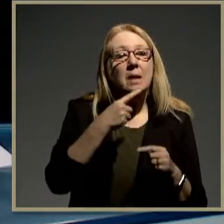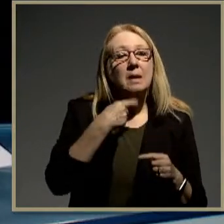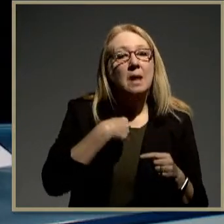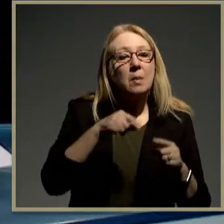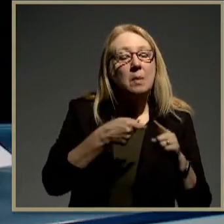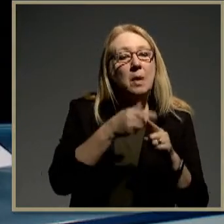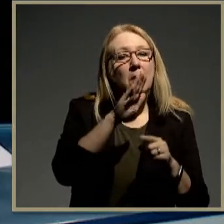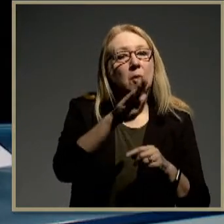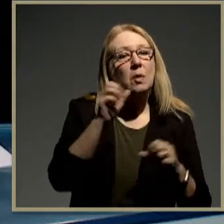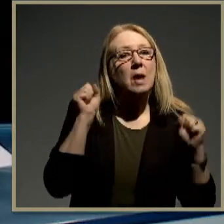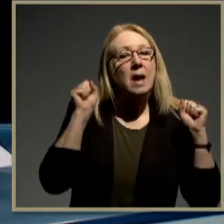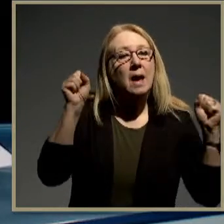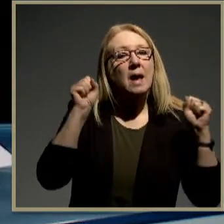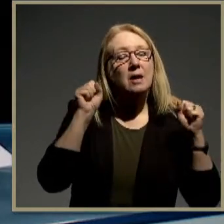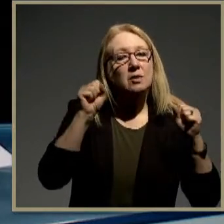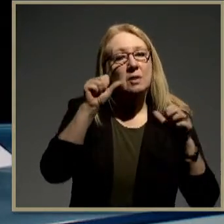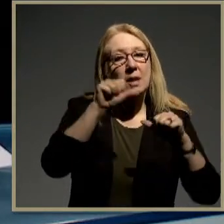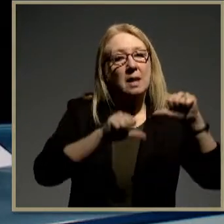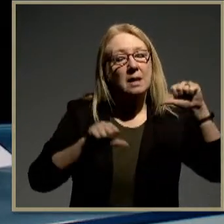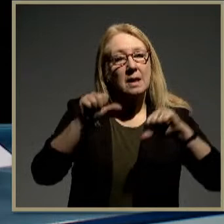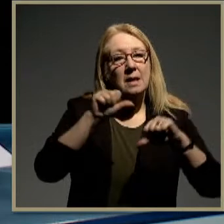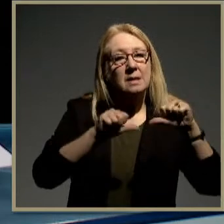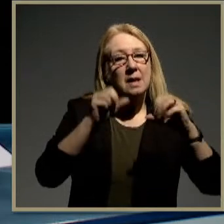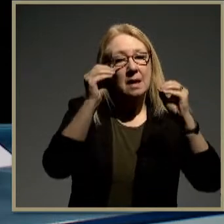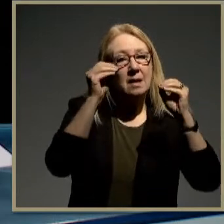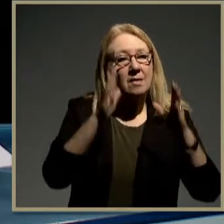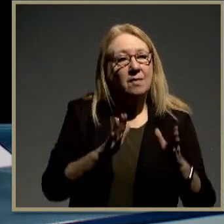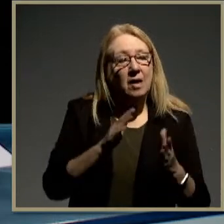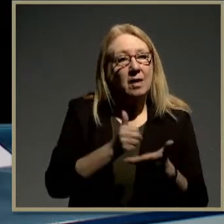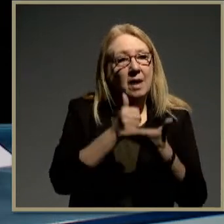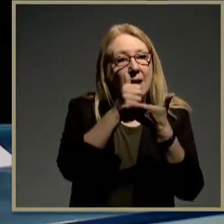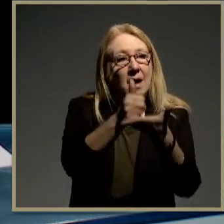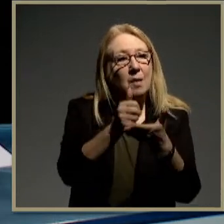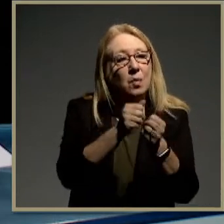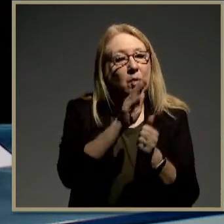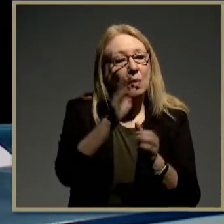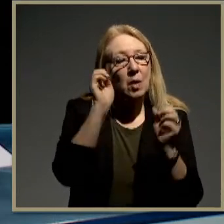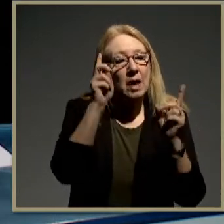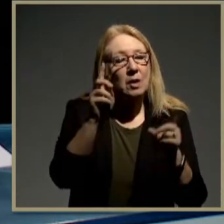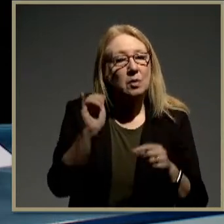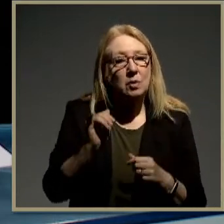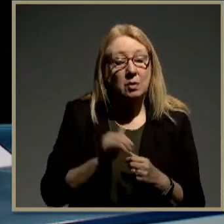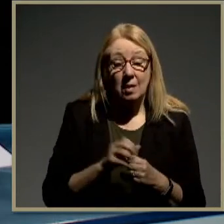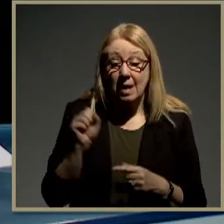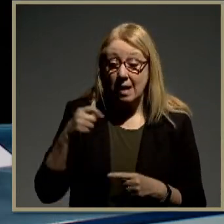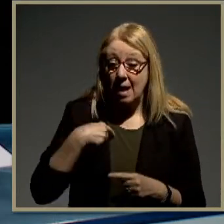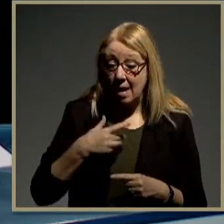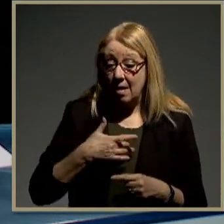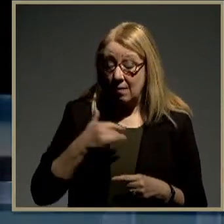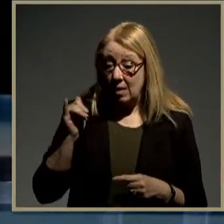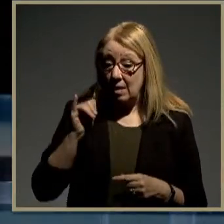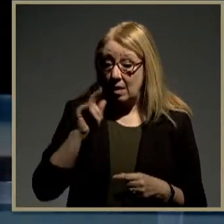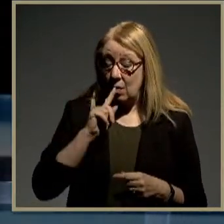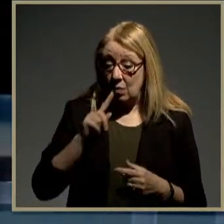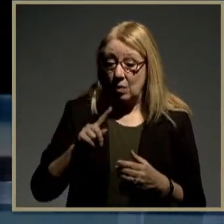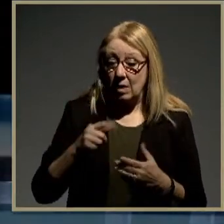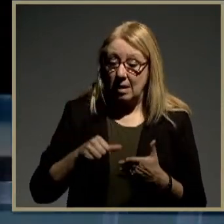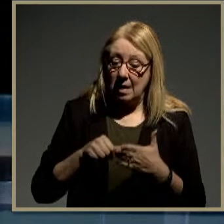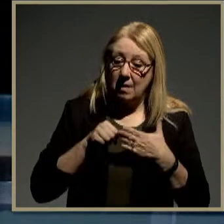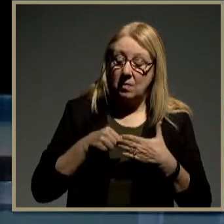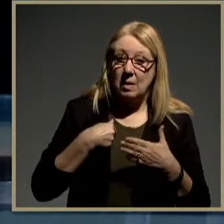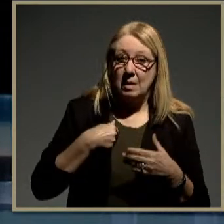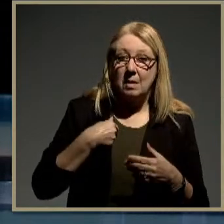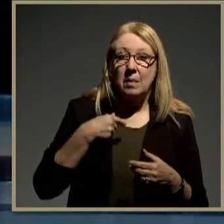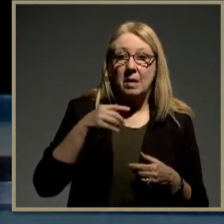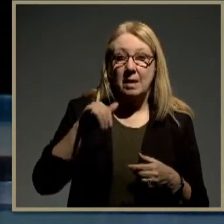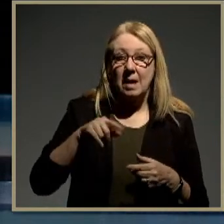exercise science faculty here at UCCS sort of helped with your education. Yeah, so I feel like what really stood out to me about the faculty here